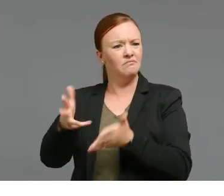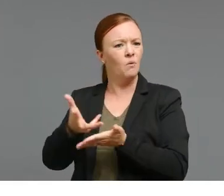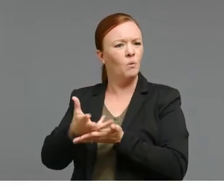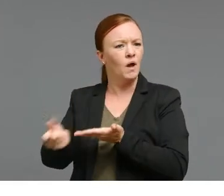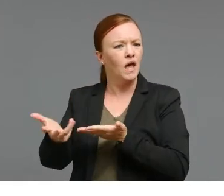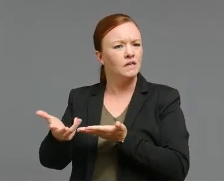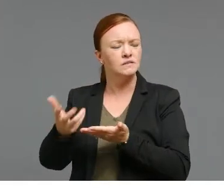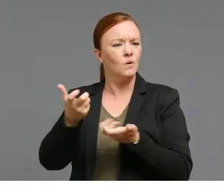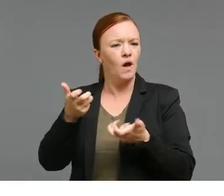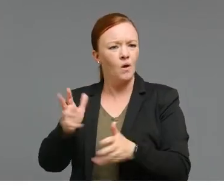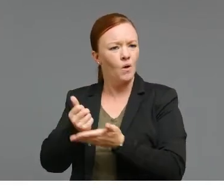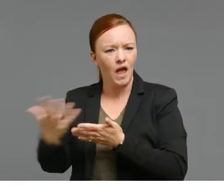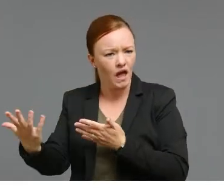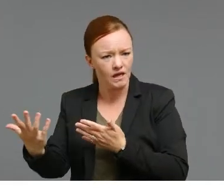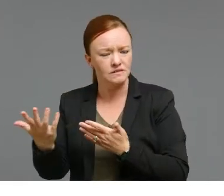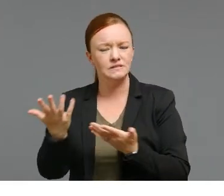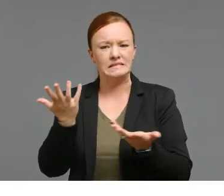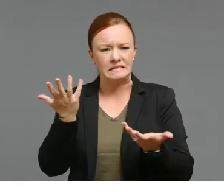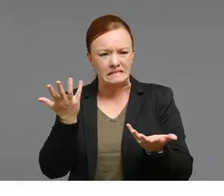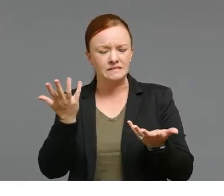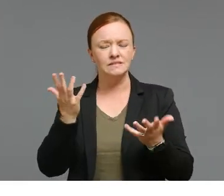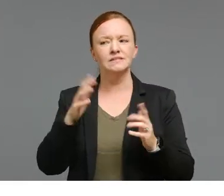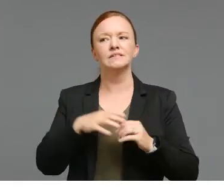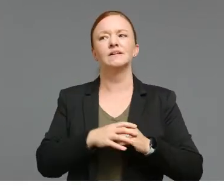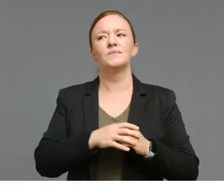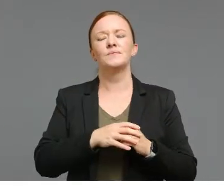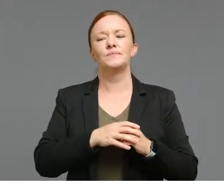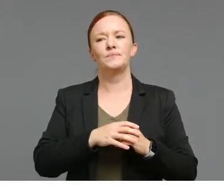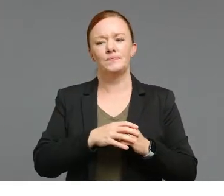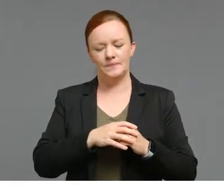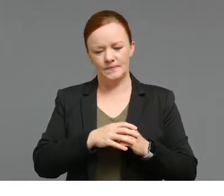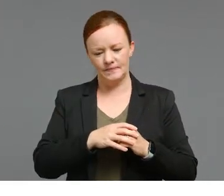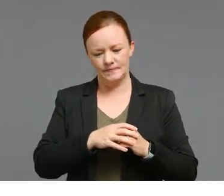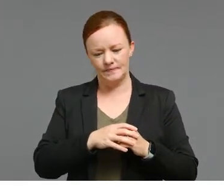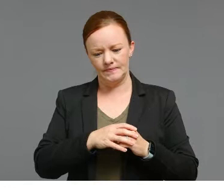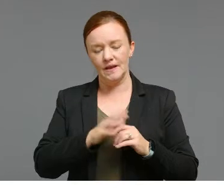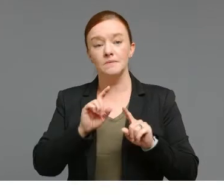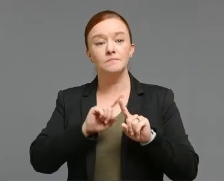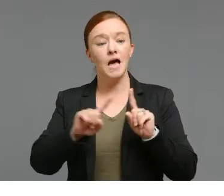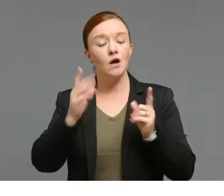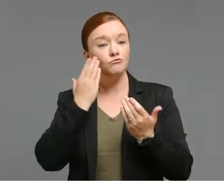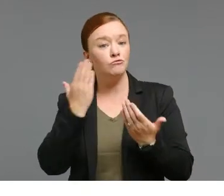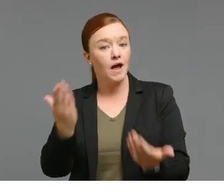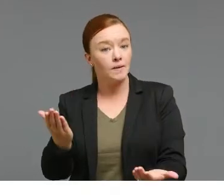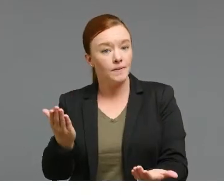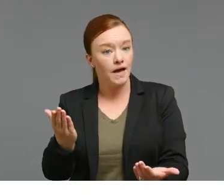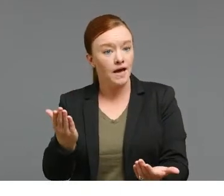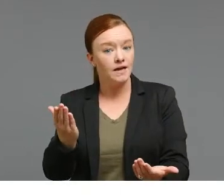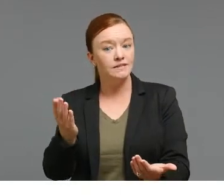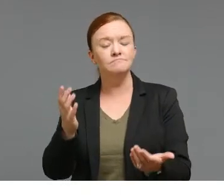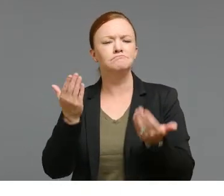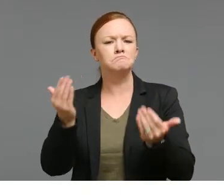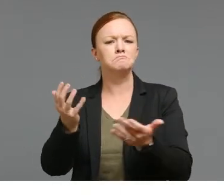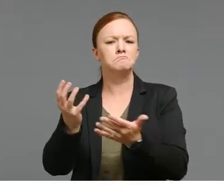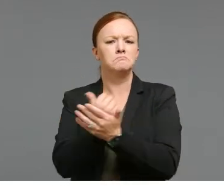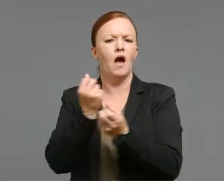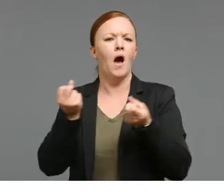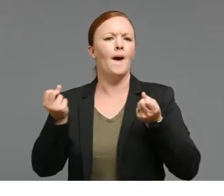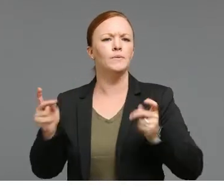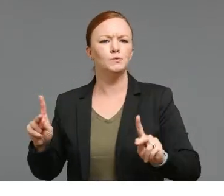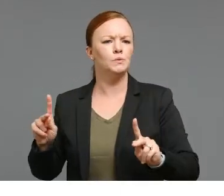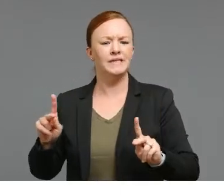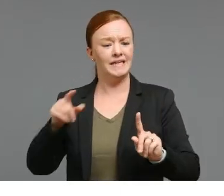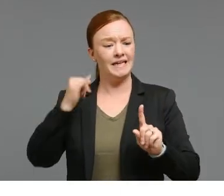those, they might not have a use that same day for other doses. What we would recommend is to take that opportunity. Don't send